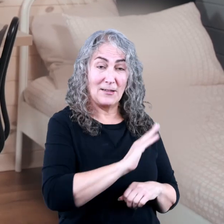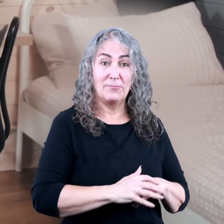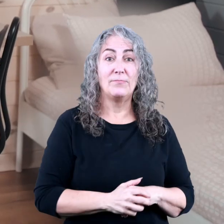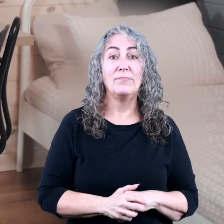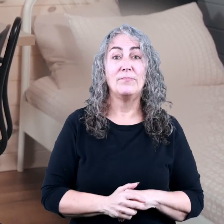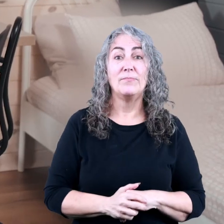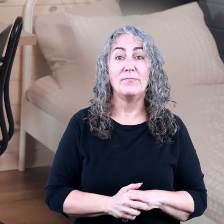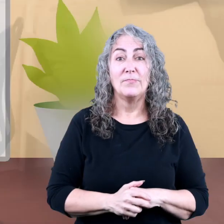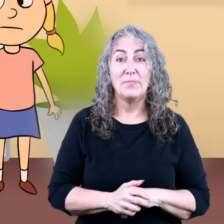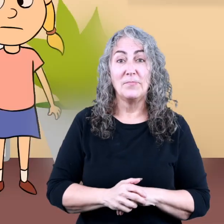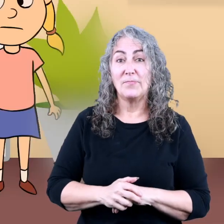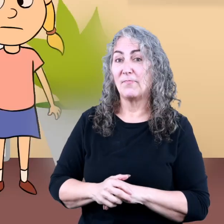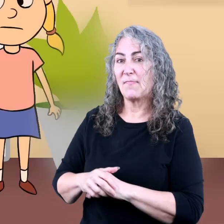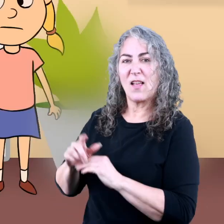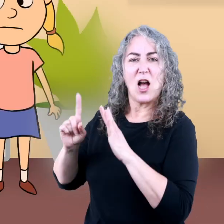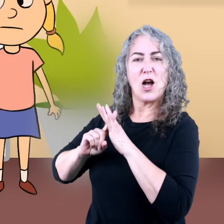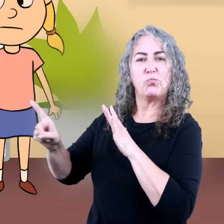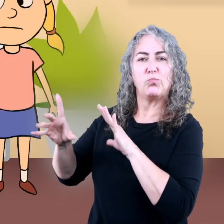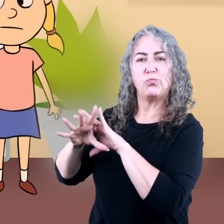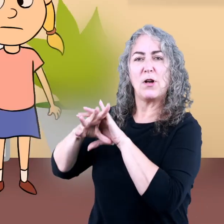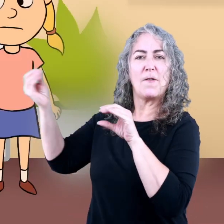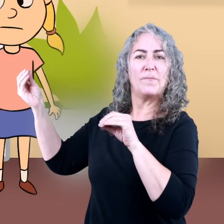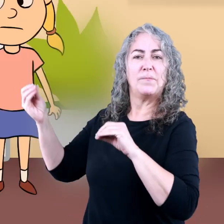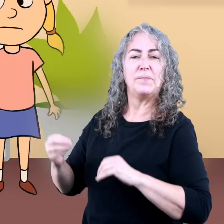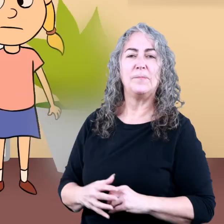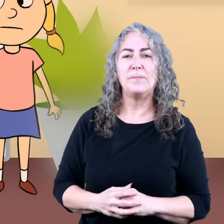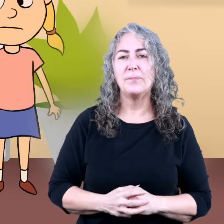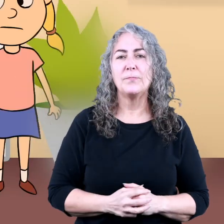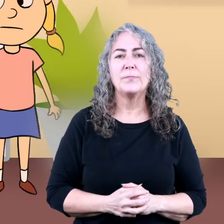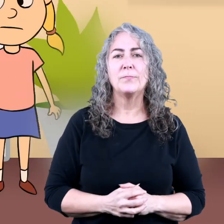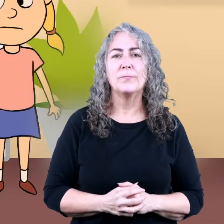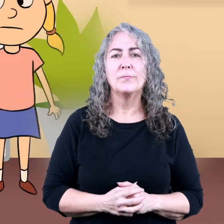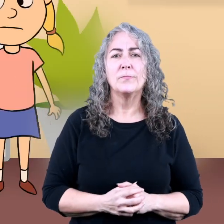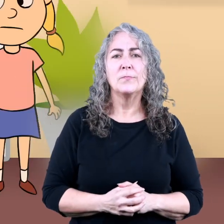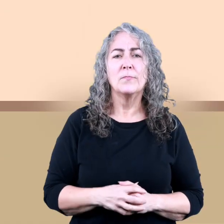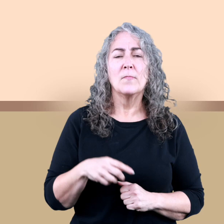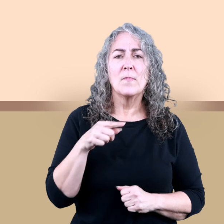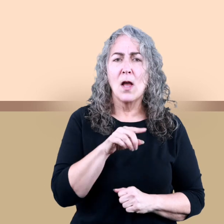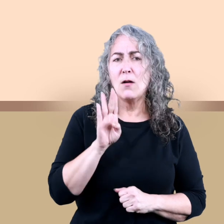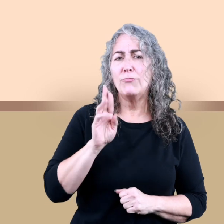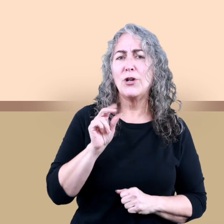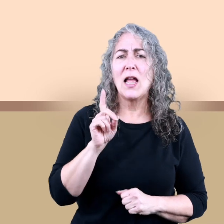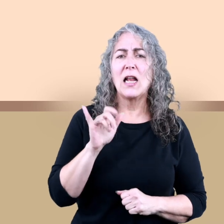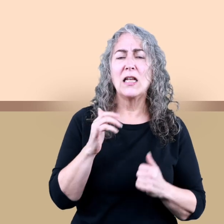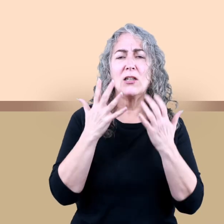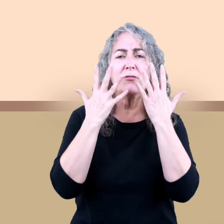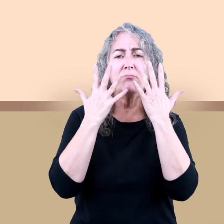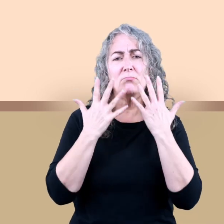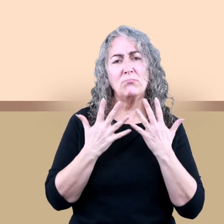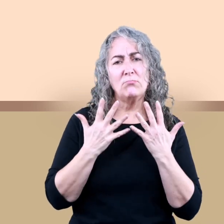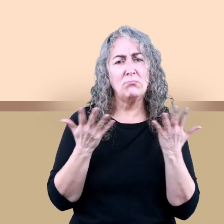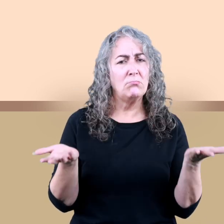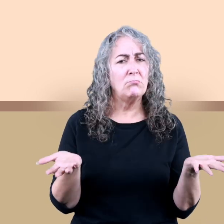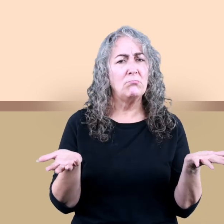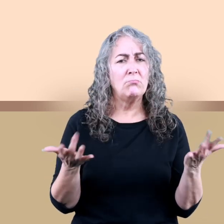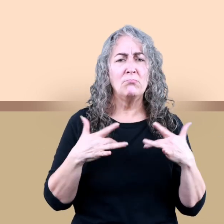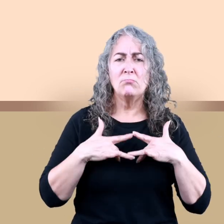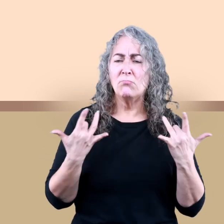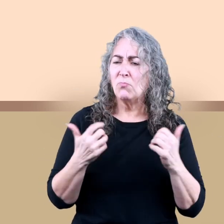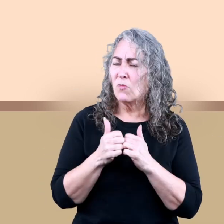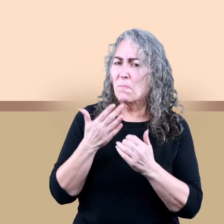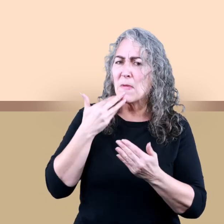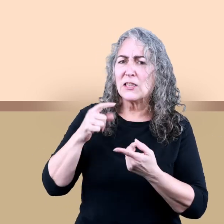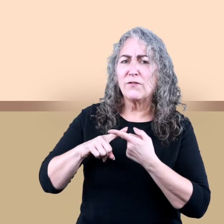okay?" Mandy waved and practically ran out the door. Bradley frowned. What was going on with his